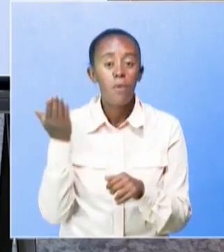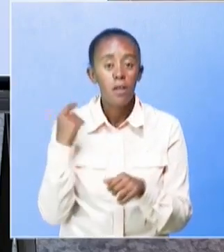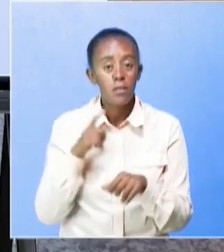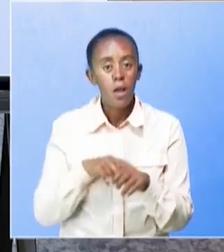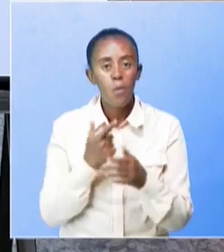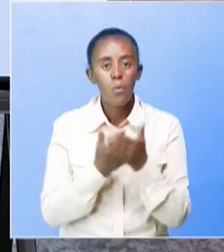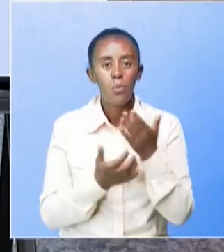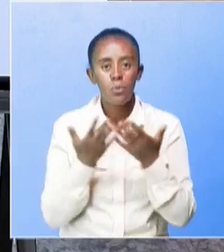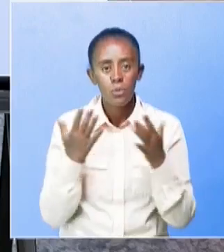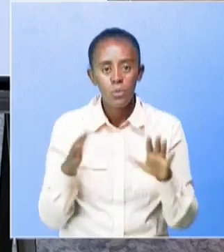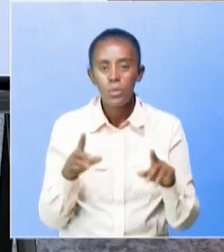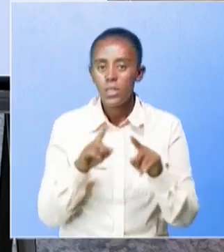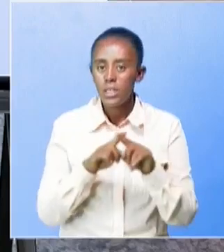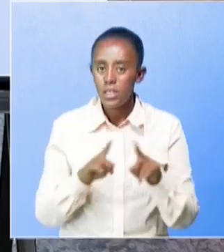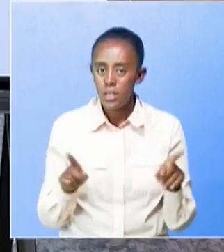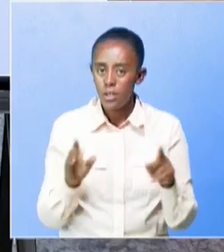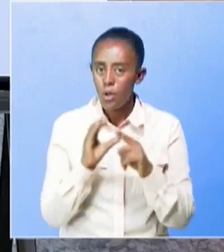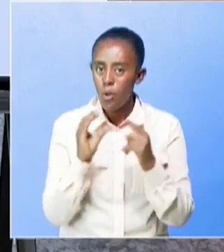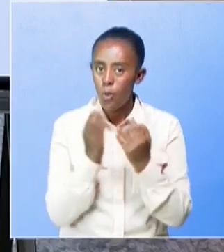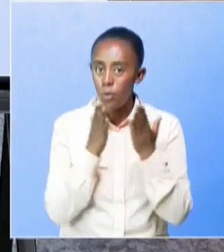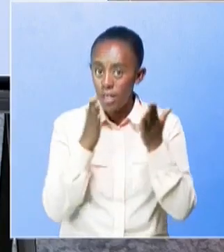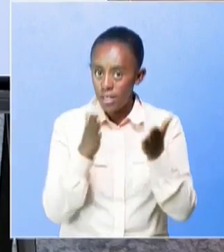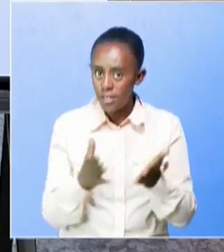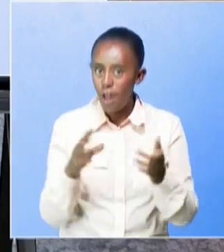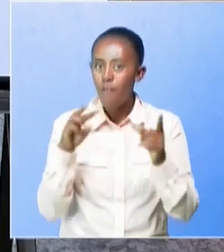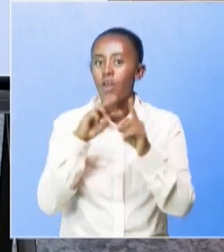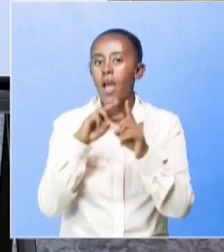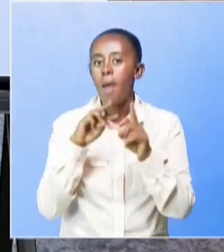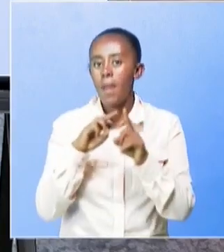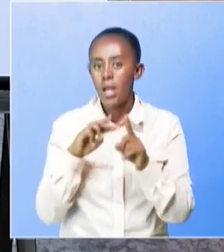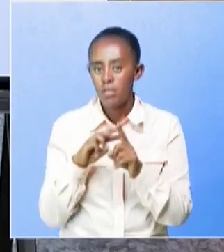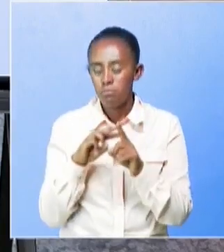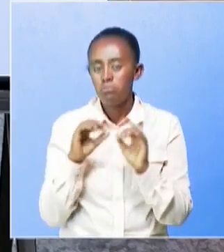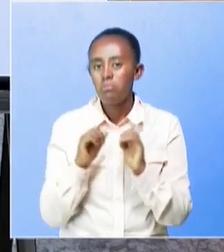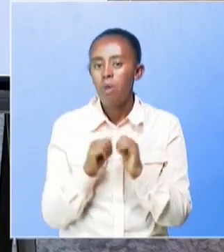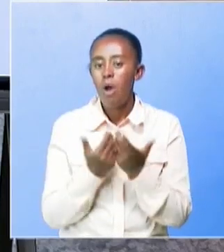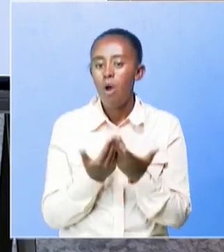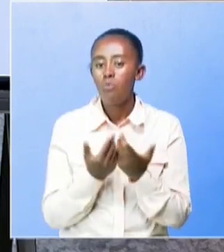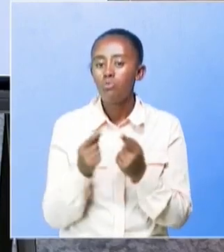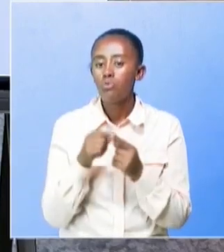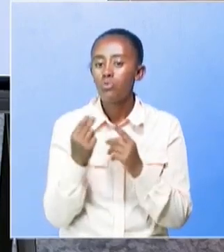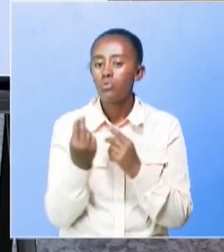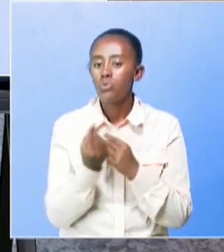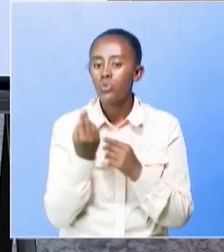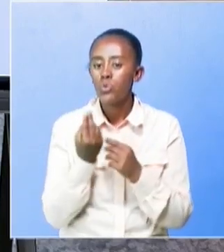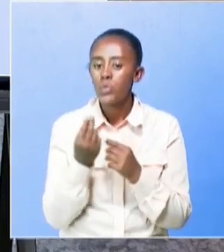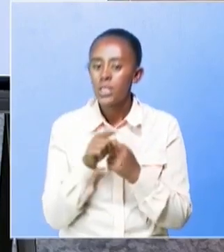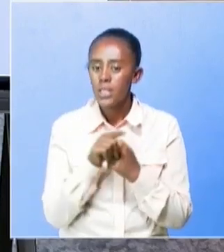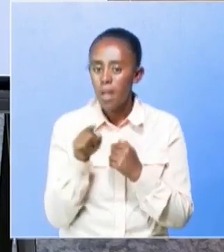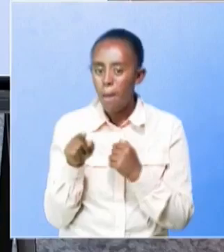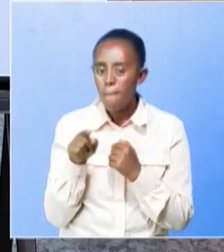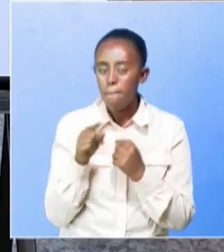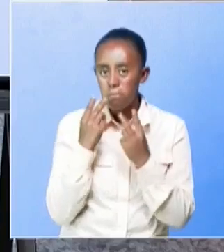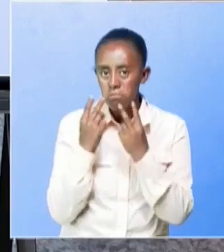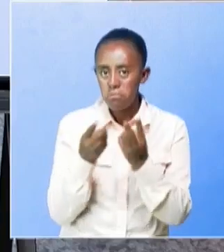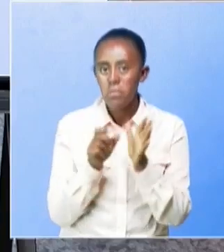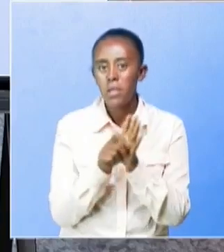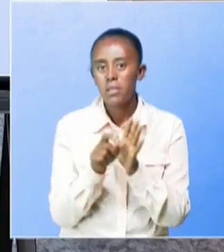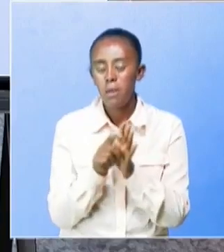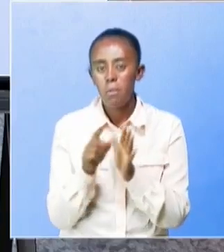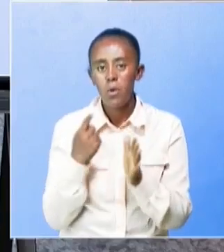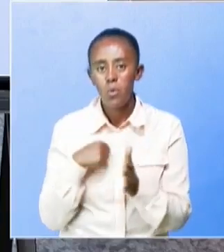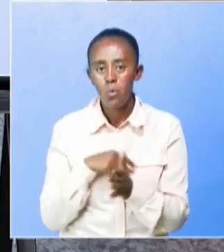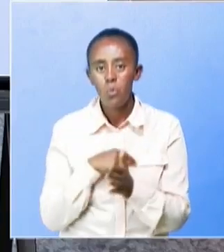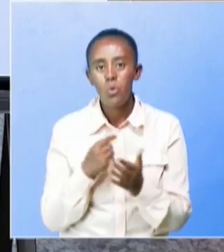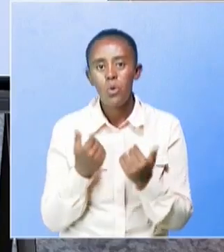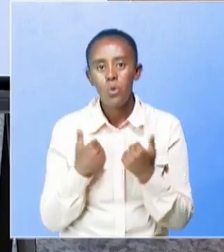about different contextual vocabularies and how to use them. We have seen examples and we also